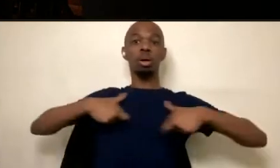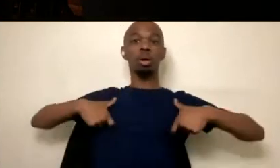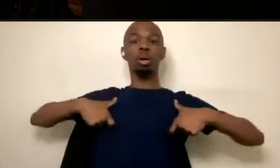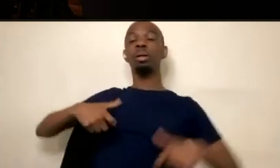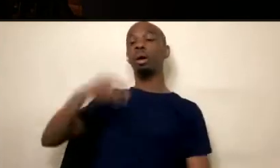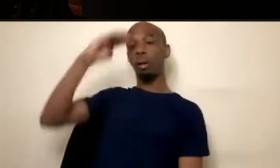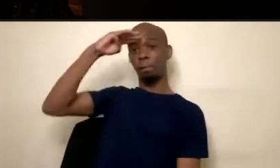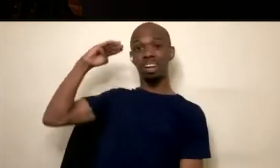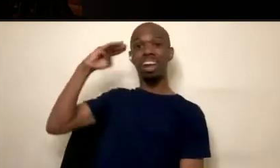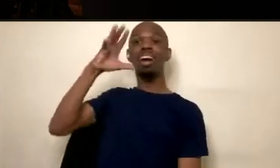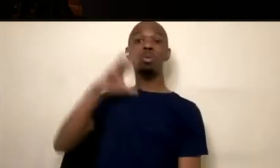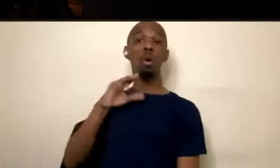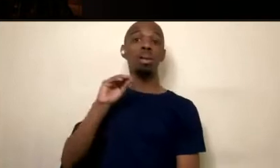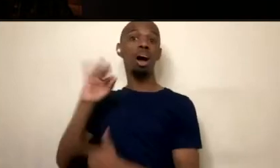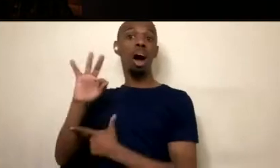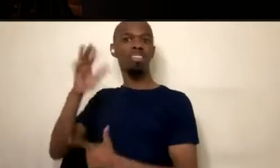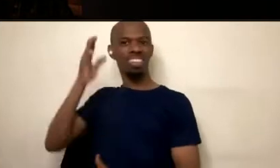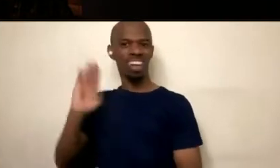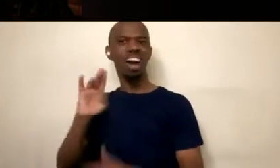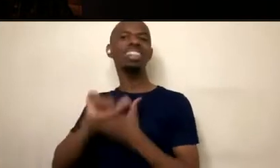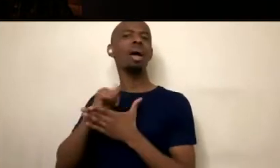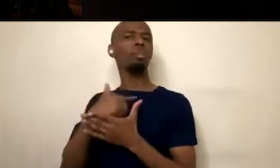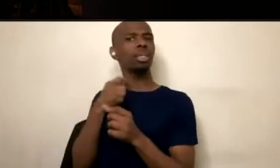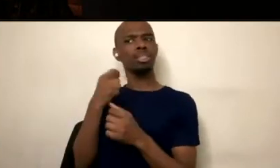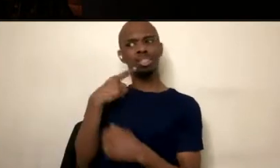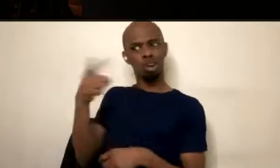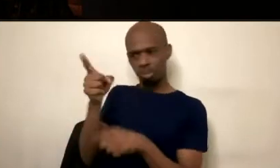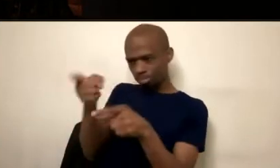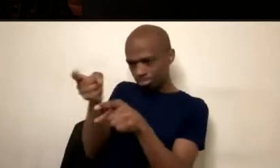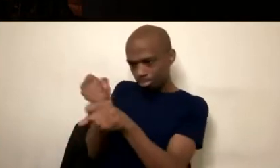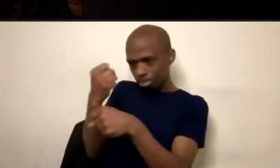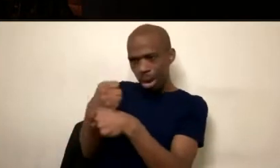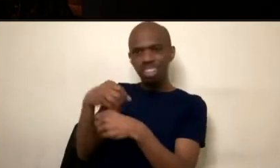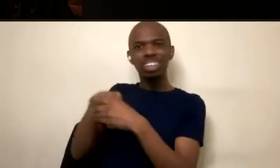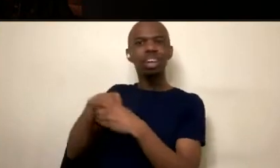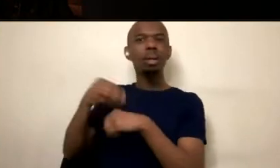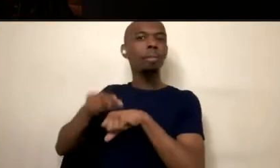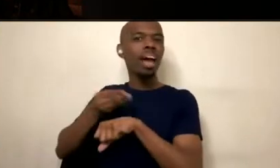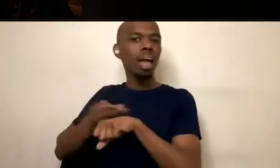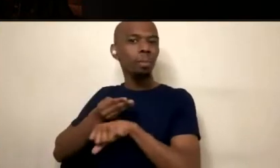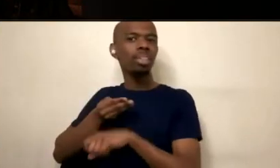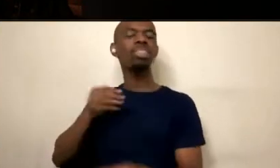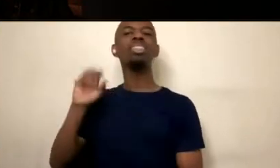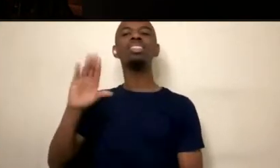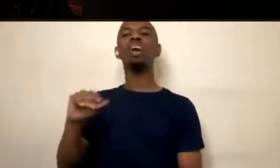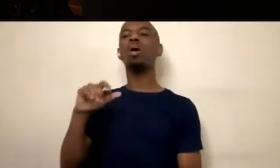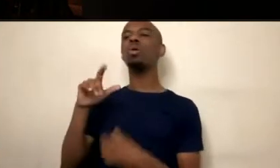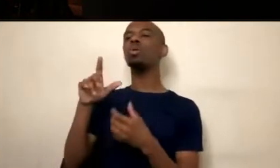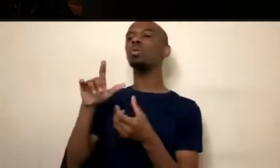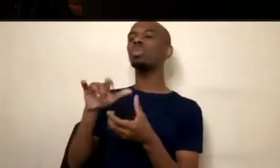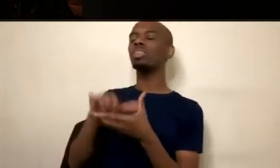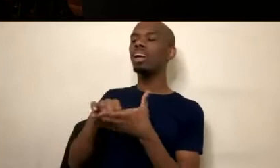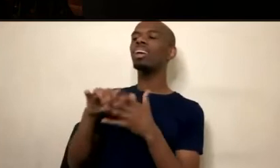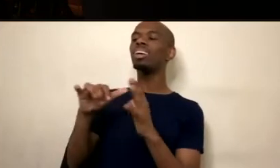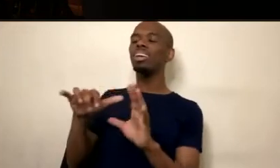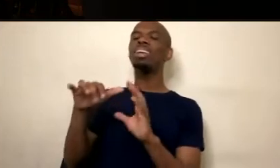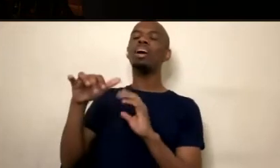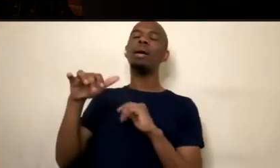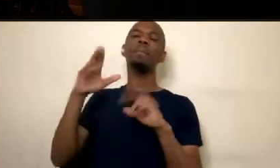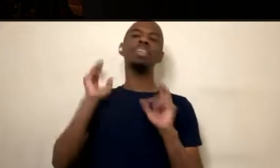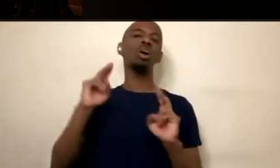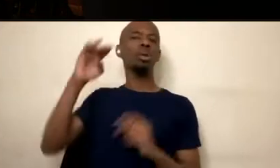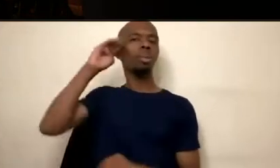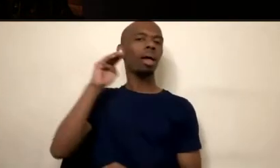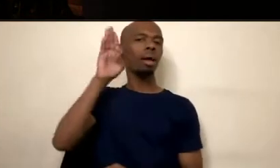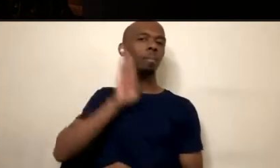Miami. And these, I know this story. These yeah. beautiful young black and brown people. There's about six. I think